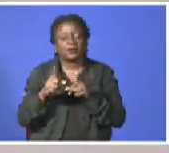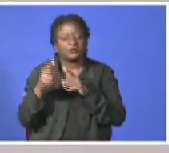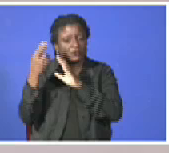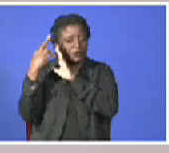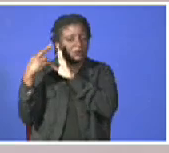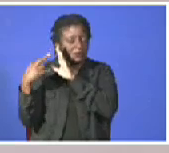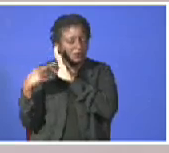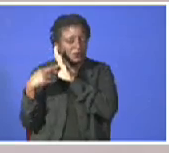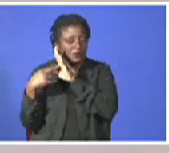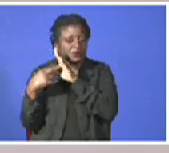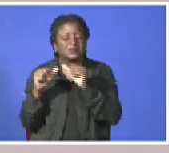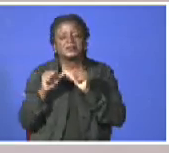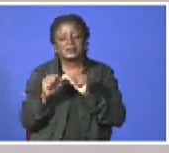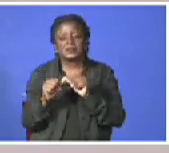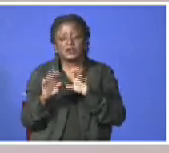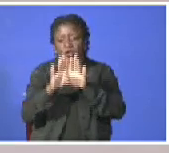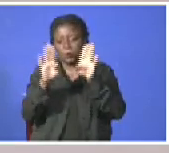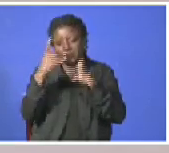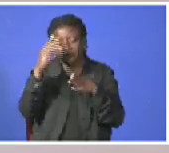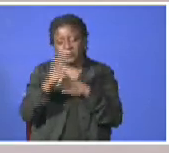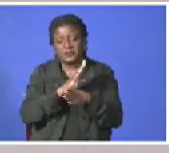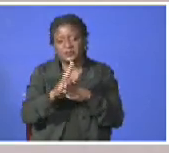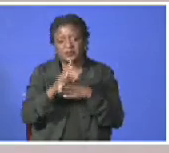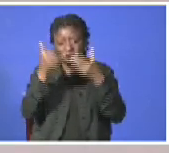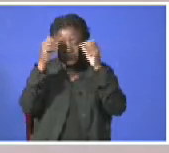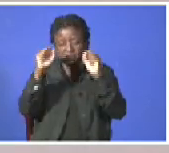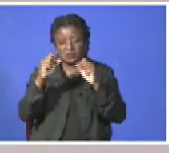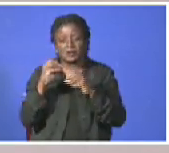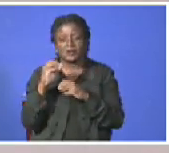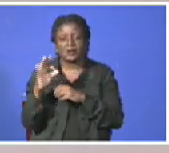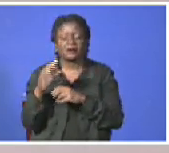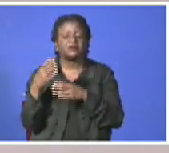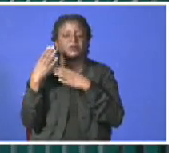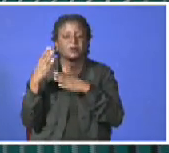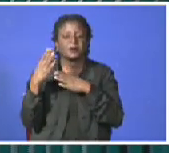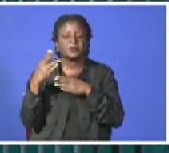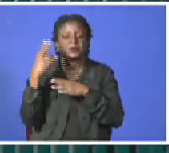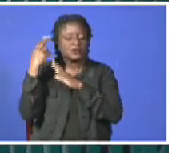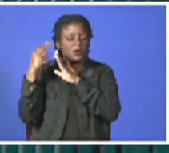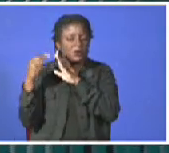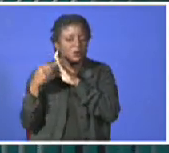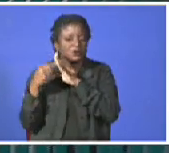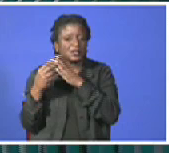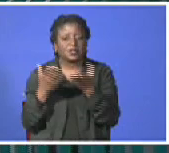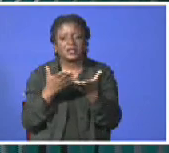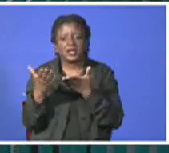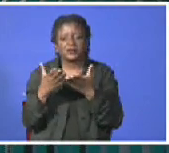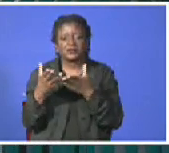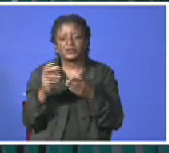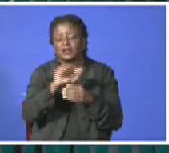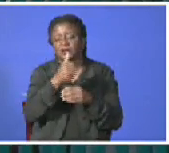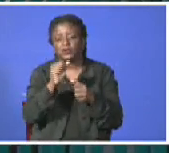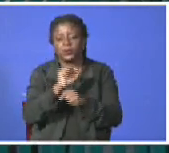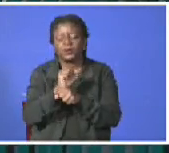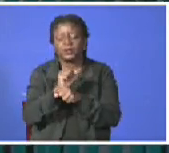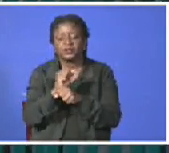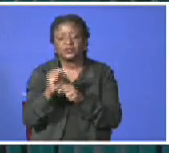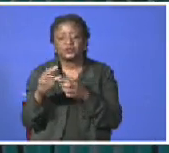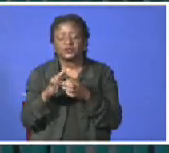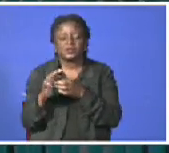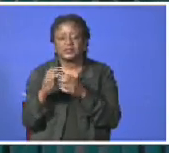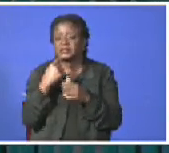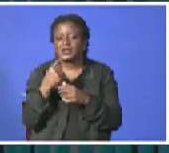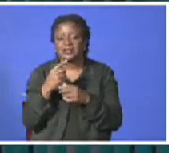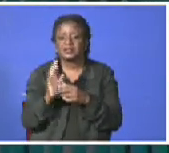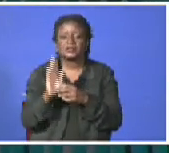business. President of the Bahamas Hotel Catering and Allied Workers Union, Darren Wood, says it's been an emotional roller coaster ride for Atlantis